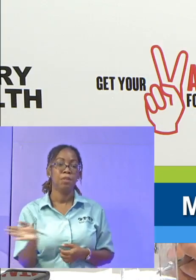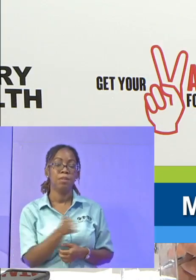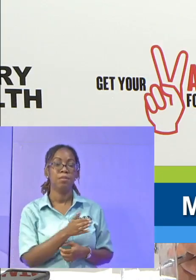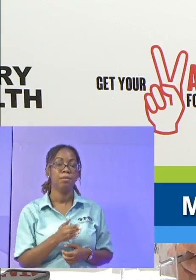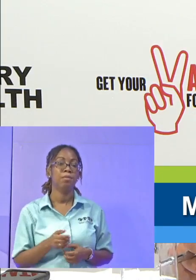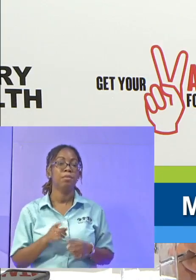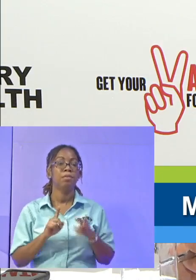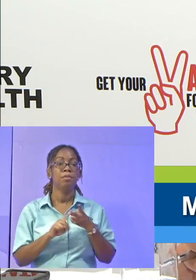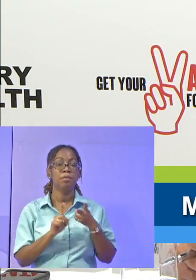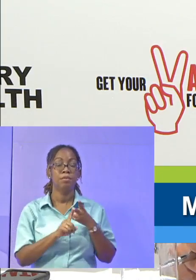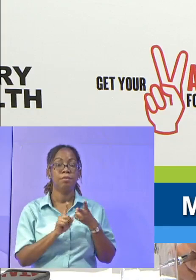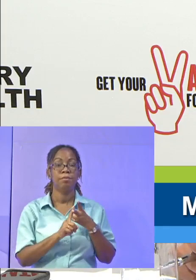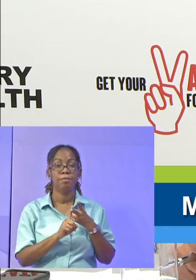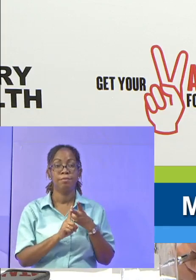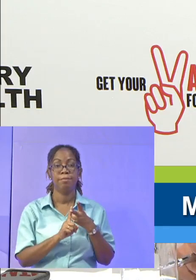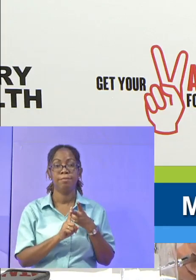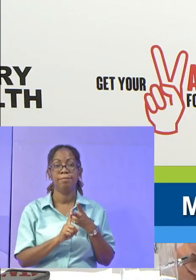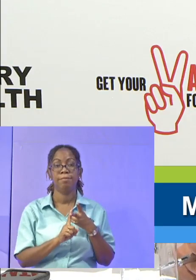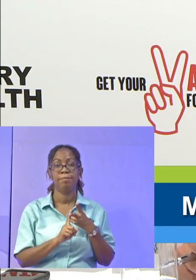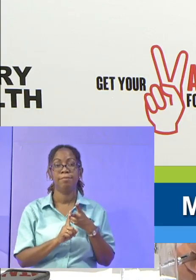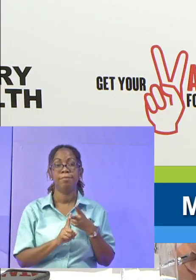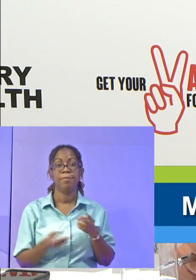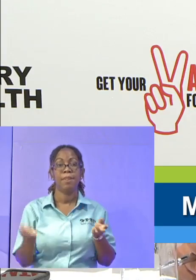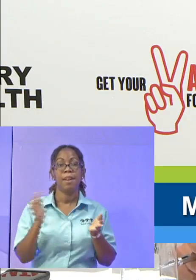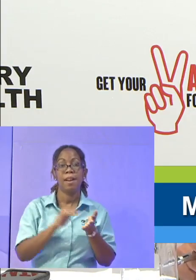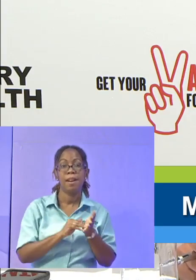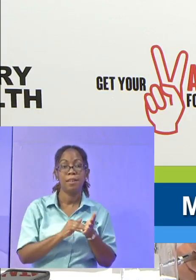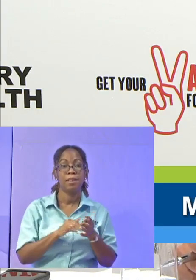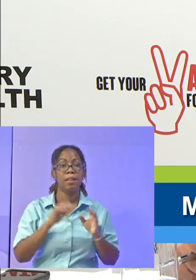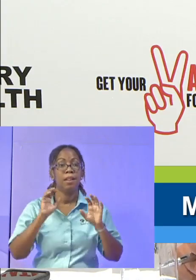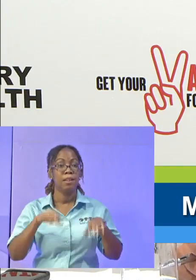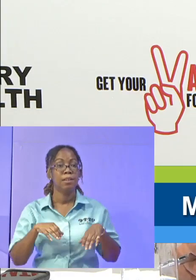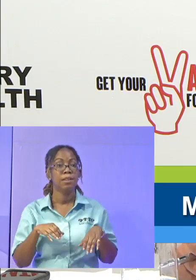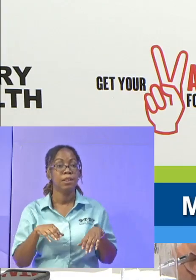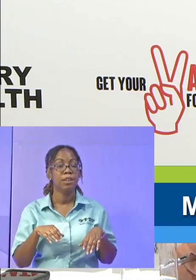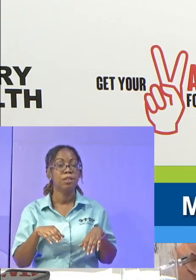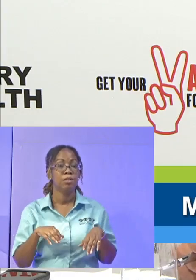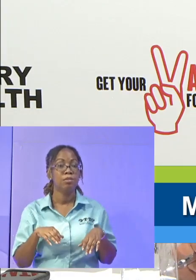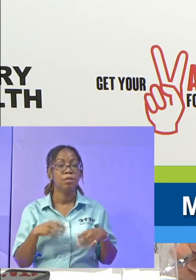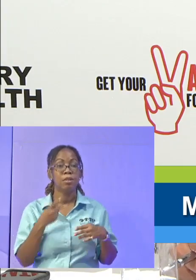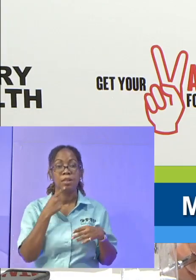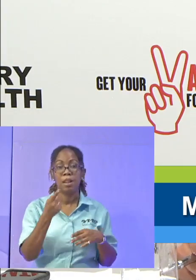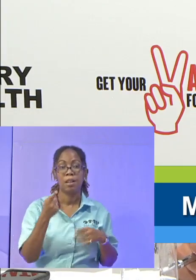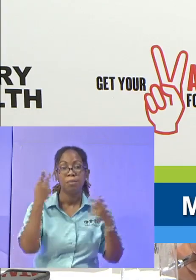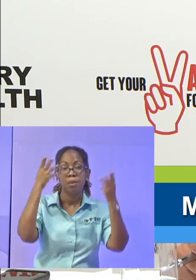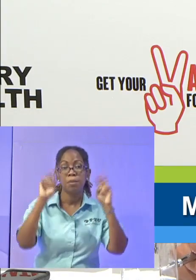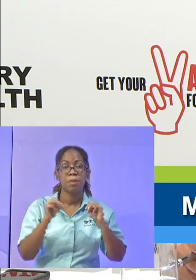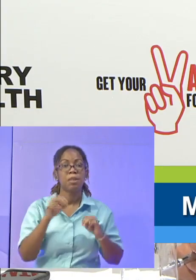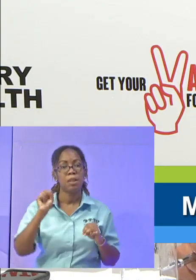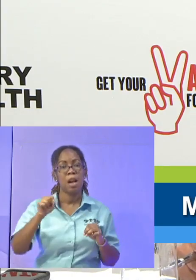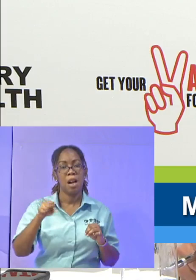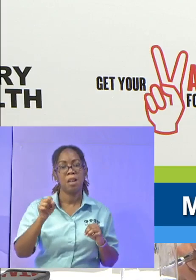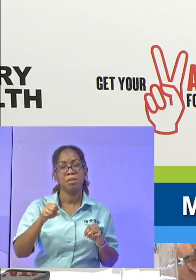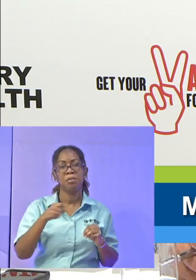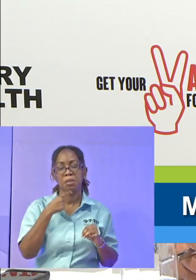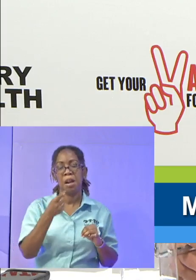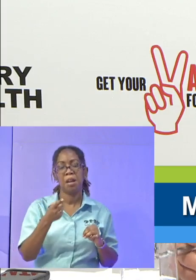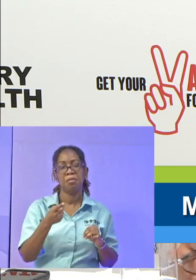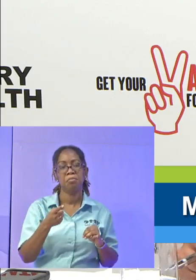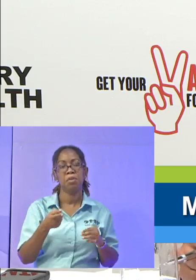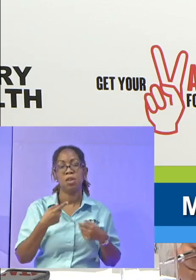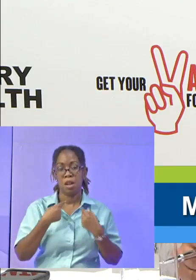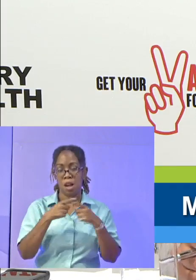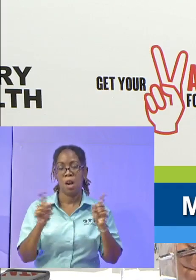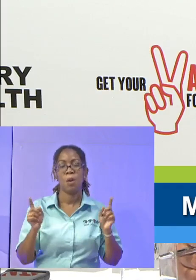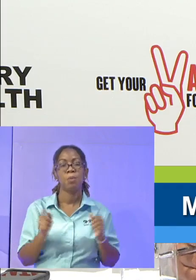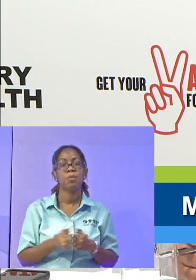make, again, and I am authorized to say this by the Honorable Prime Minister. The Honorable Prime Minister